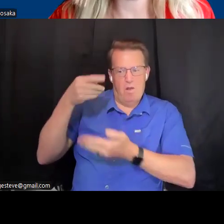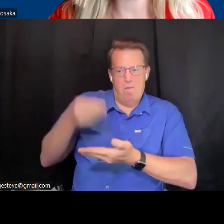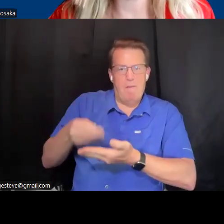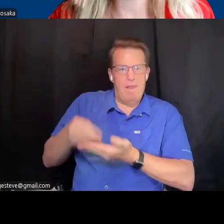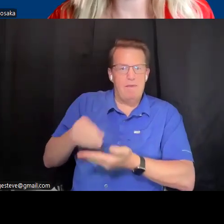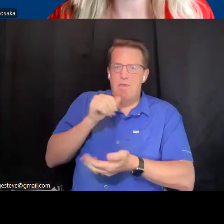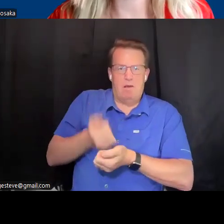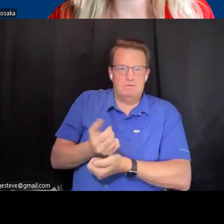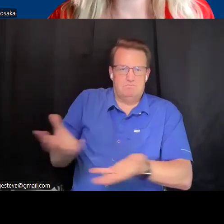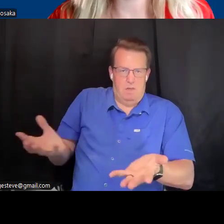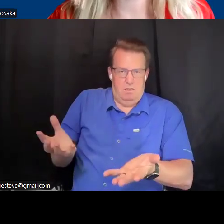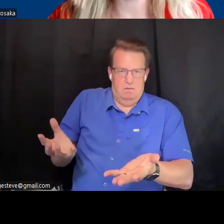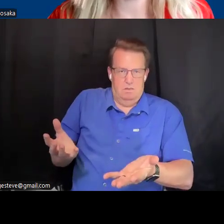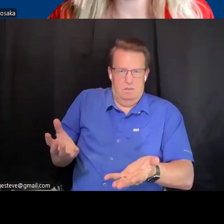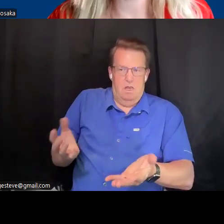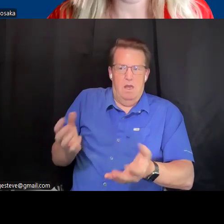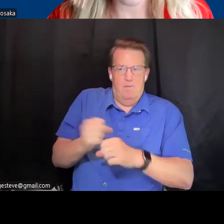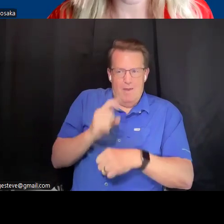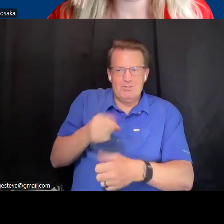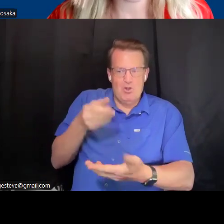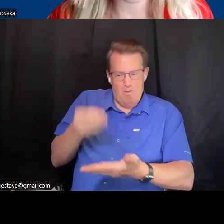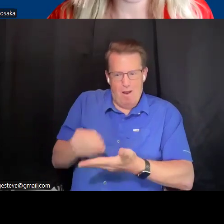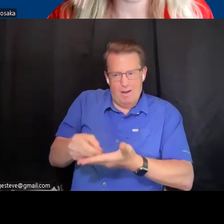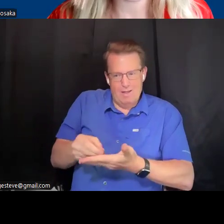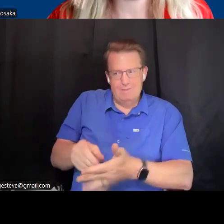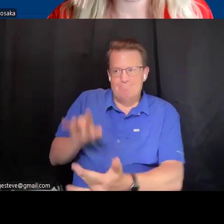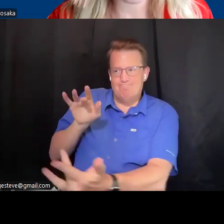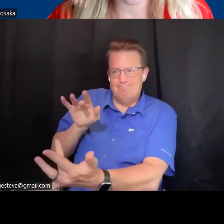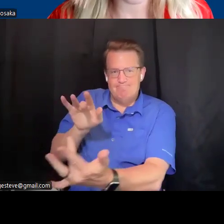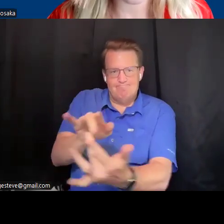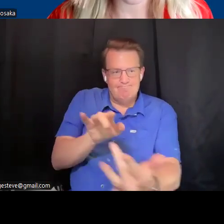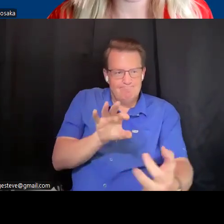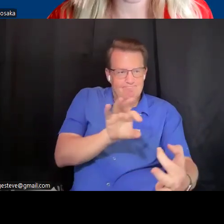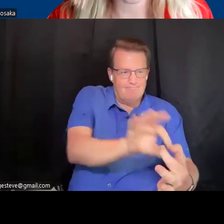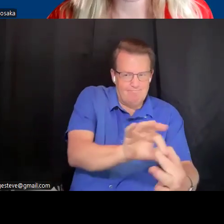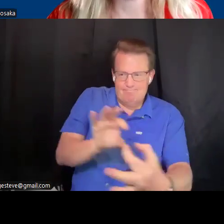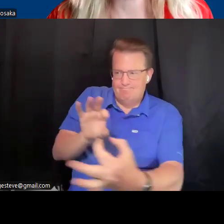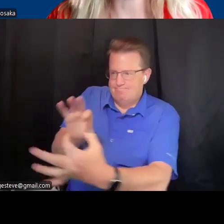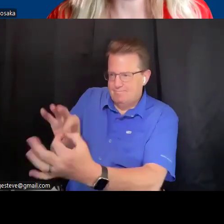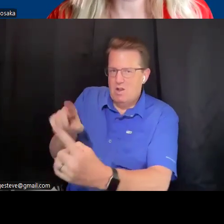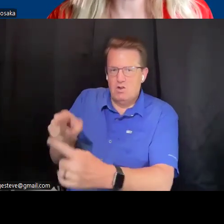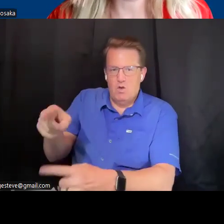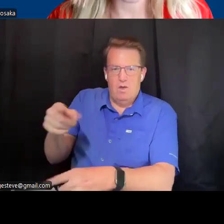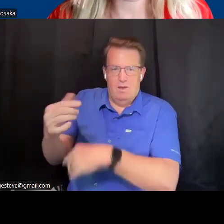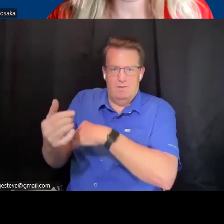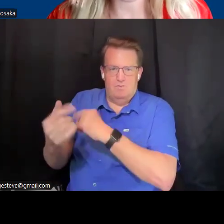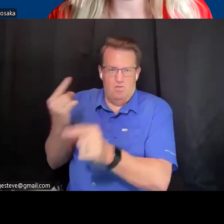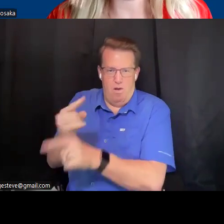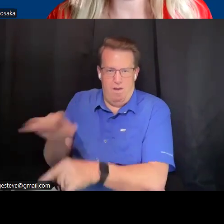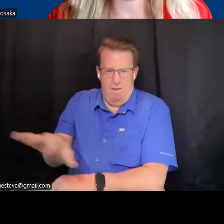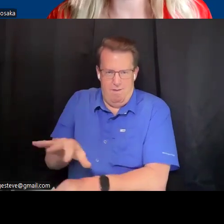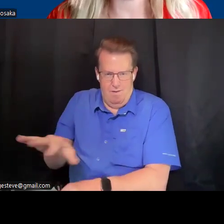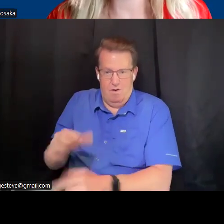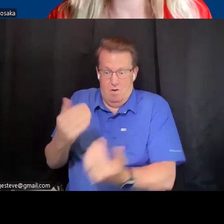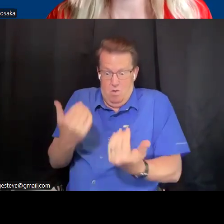sure that these dollars are reaching communities that have the capability to expend them. Right now, today, the current